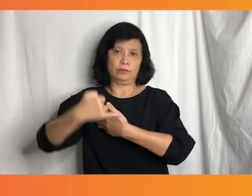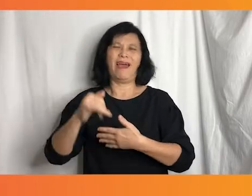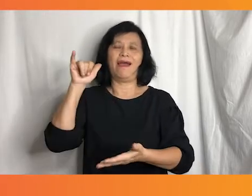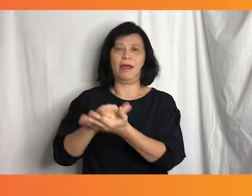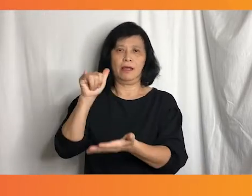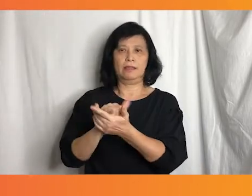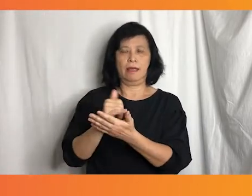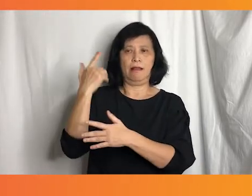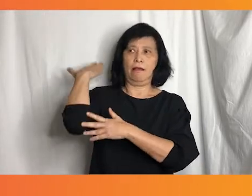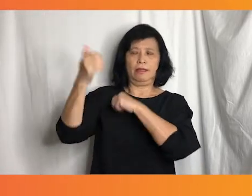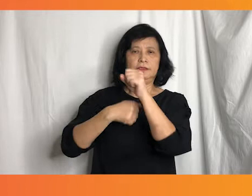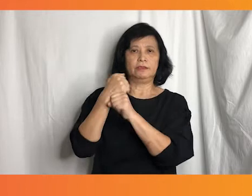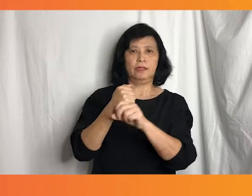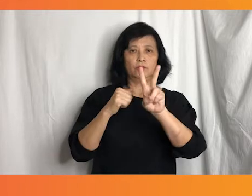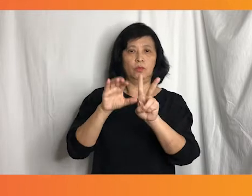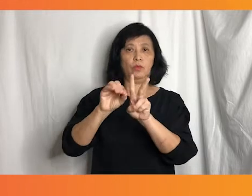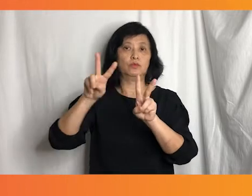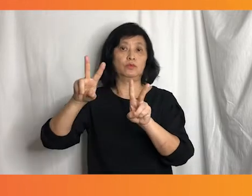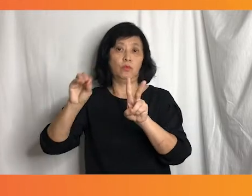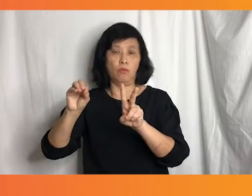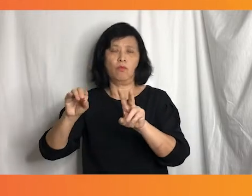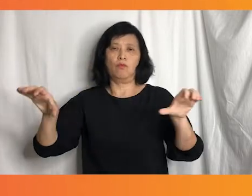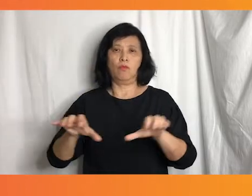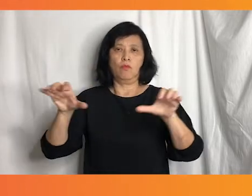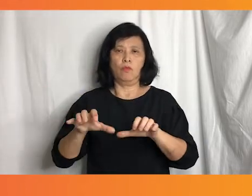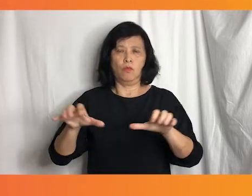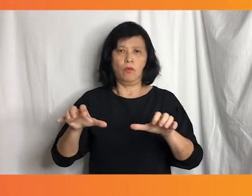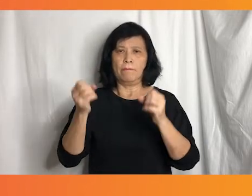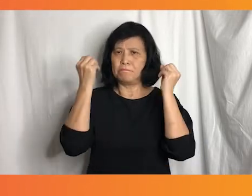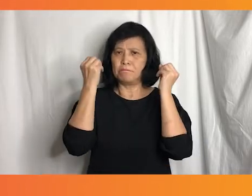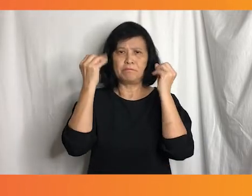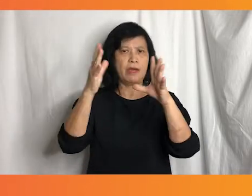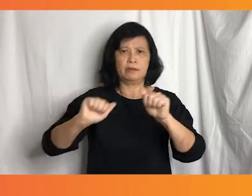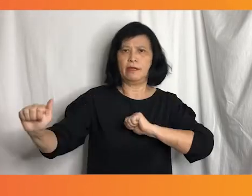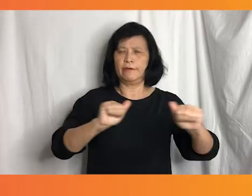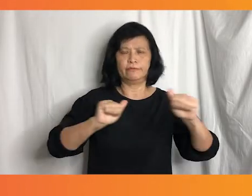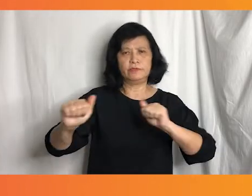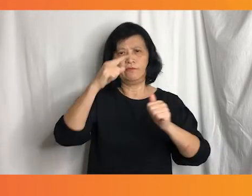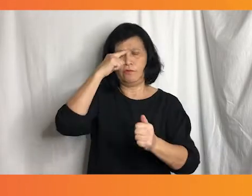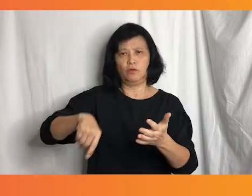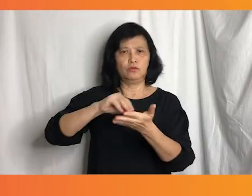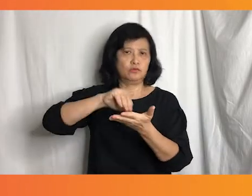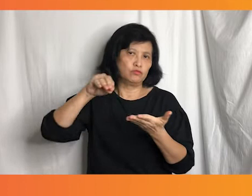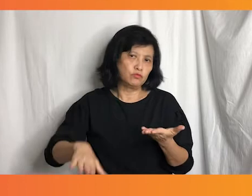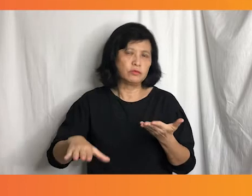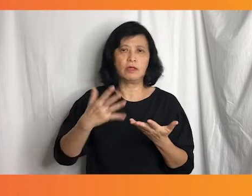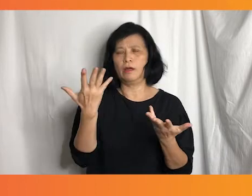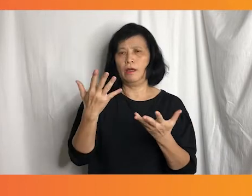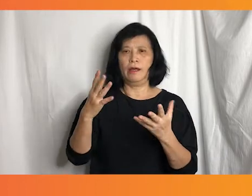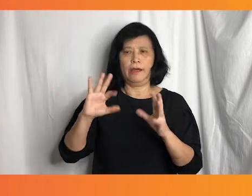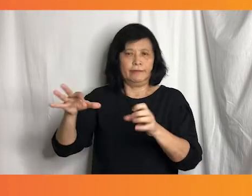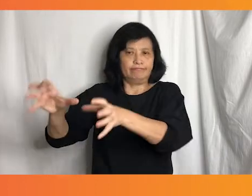project. So that's where last year, 2020, they were running a lot of many activities for our students, for